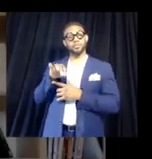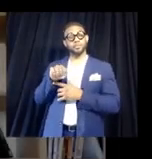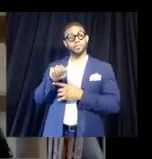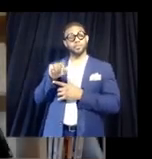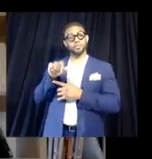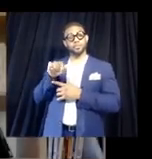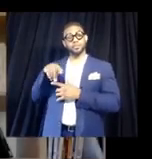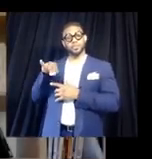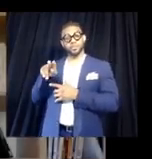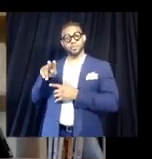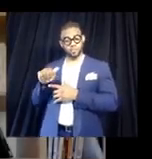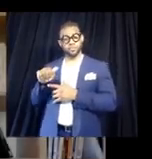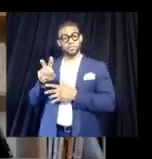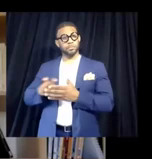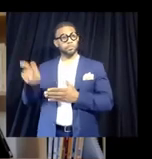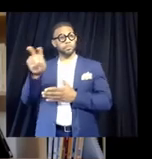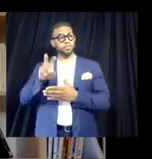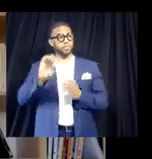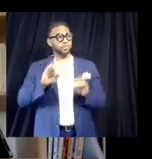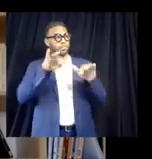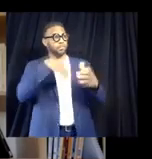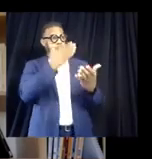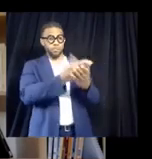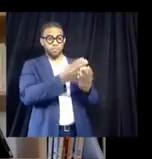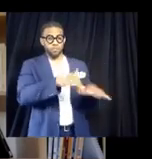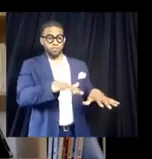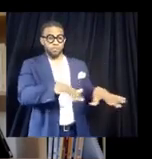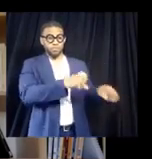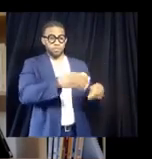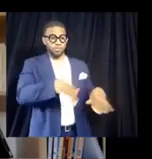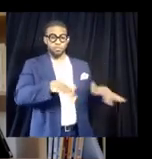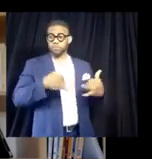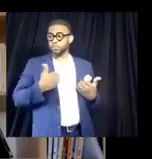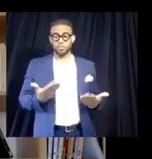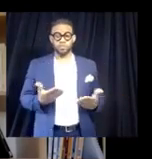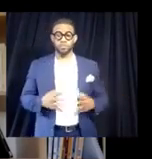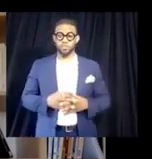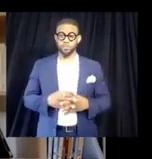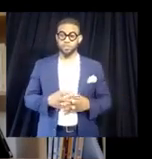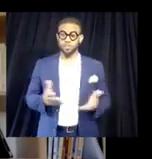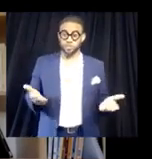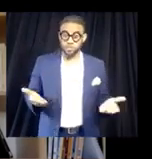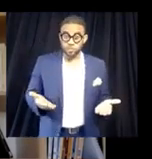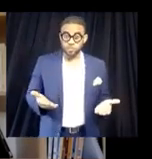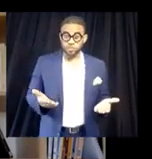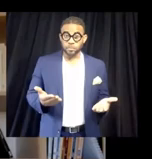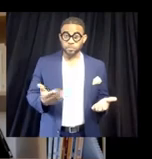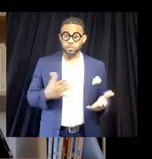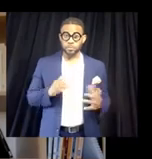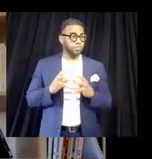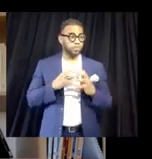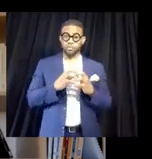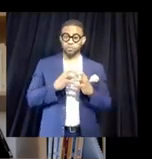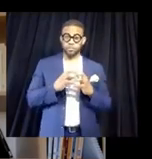La Pinta, y La Santa Maria traversed the oceans to land in the Conquer shores where I now reside. Here,